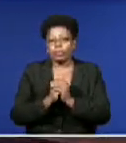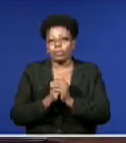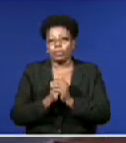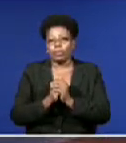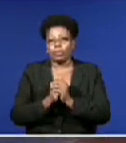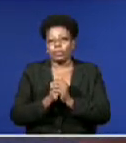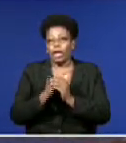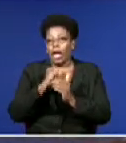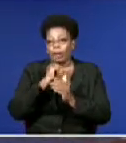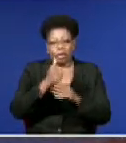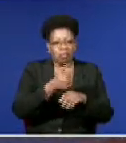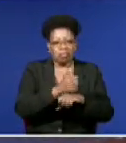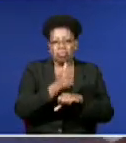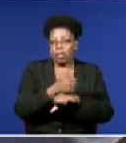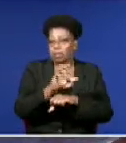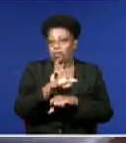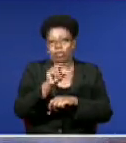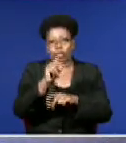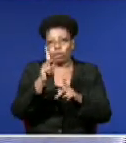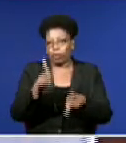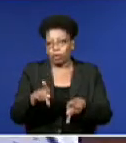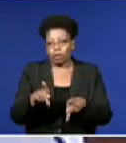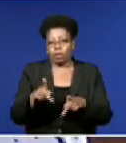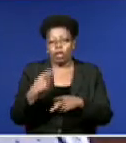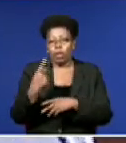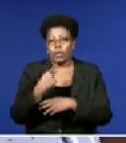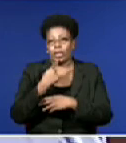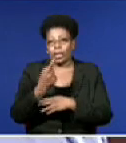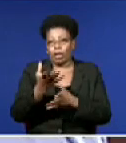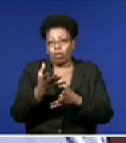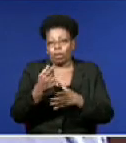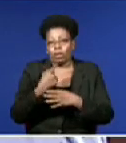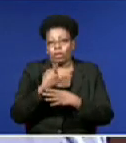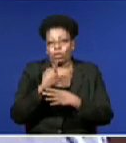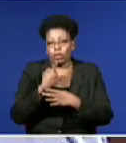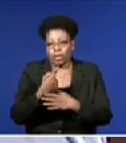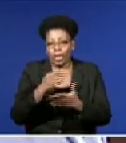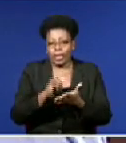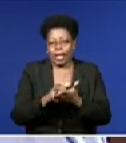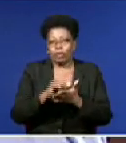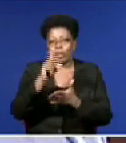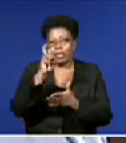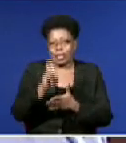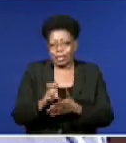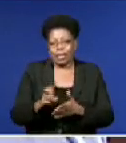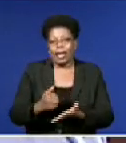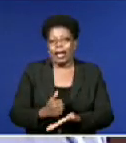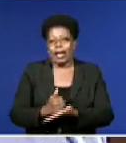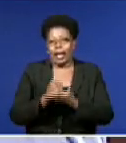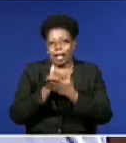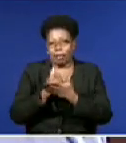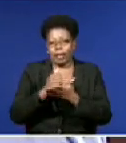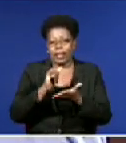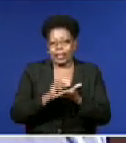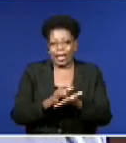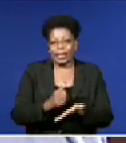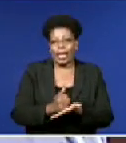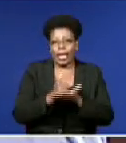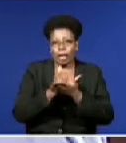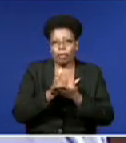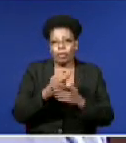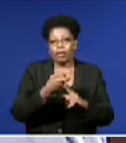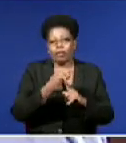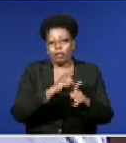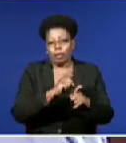I'm not casting blame on anyone. The only point that I make is that we need help, and the help should come from